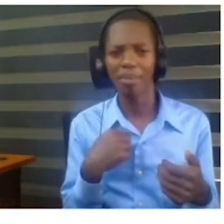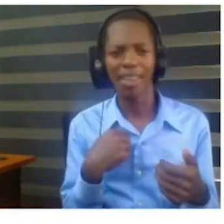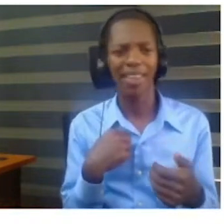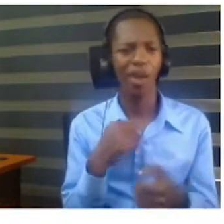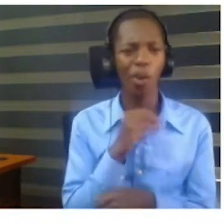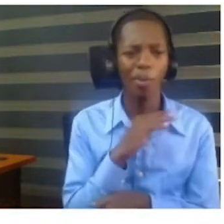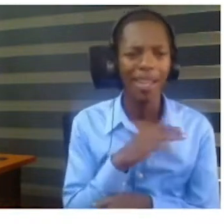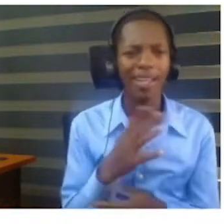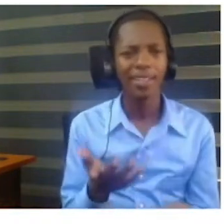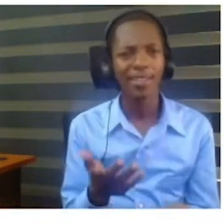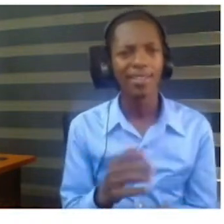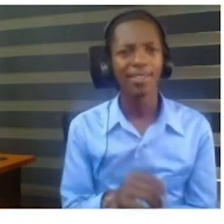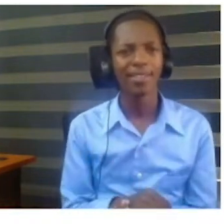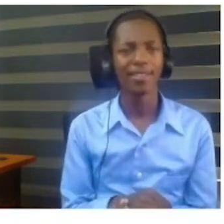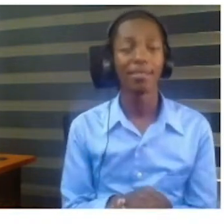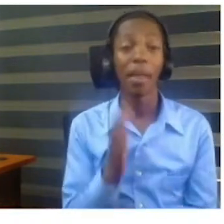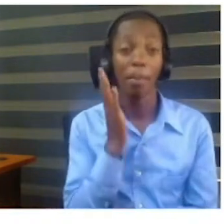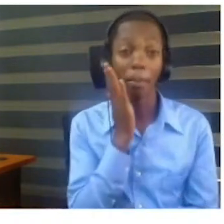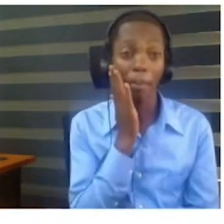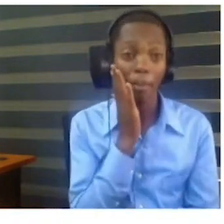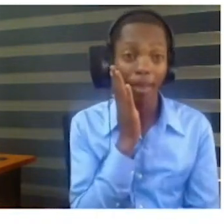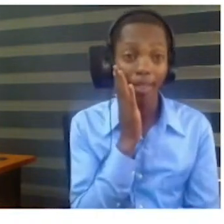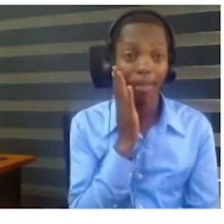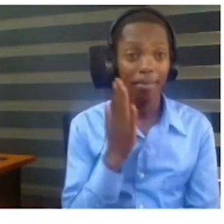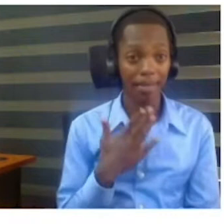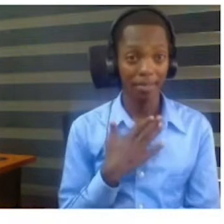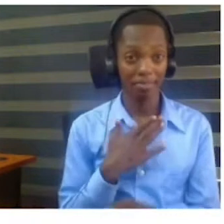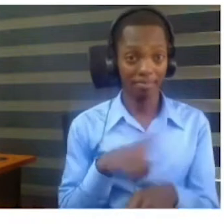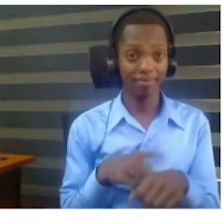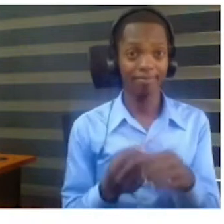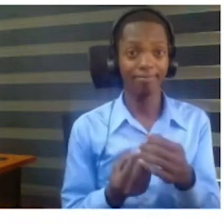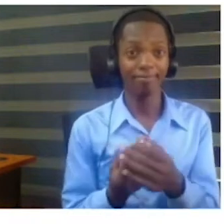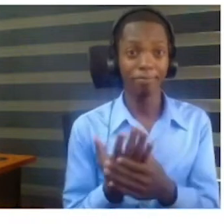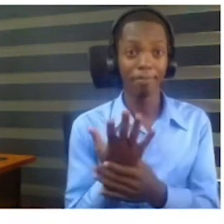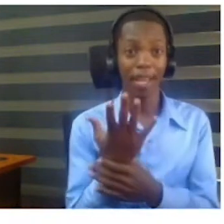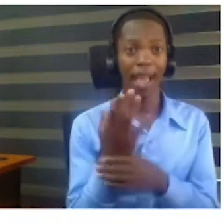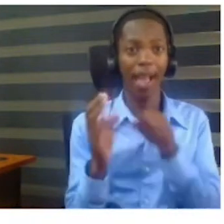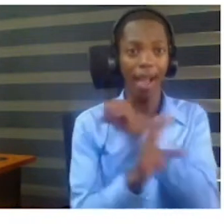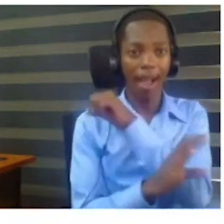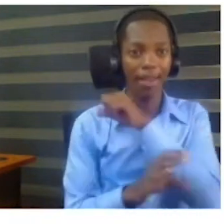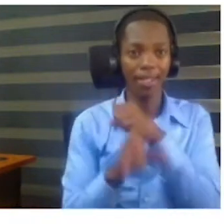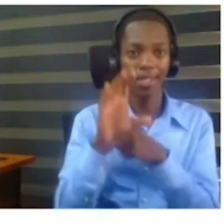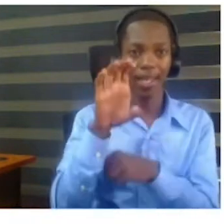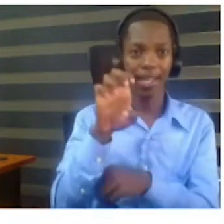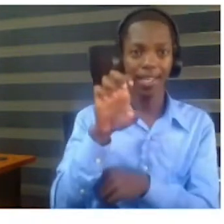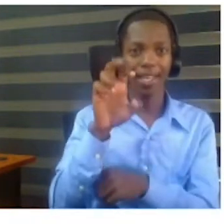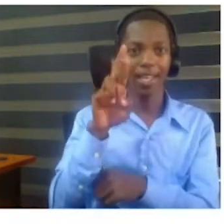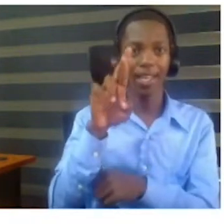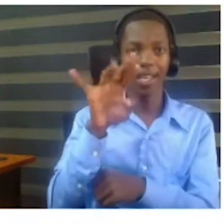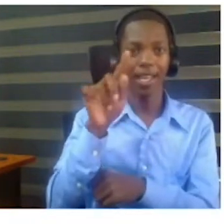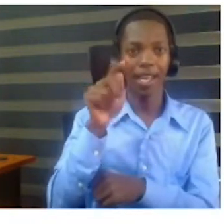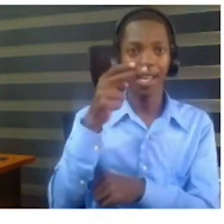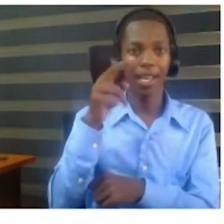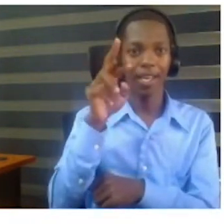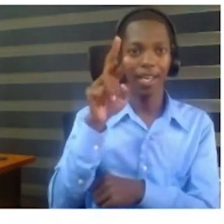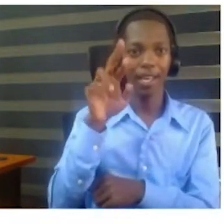My mother, when she was growing up in Eritrea, and then later was a refugee in Sudan and came